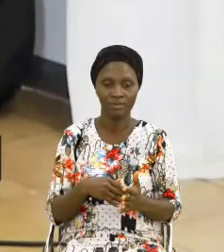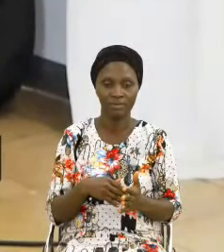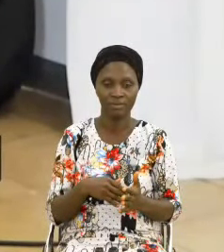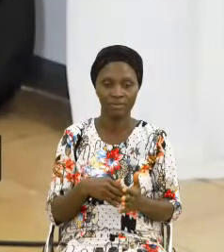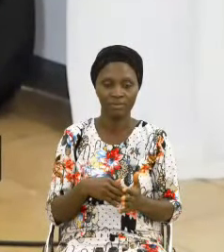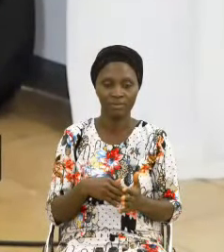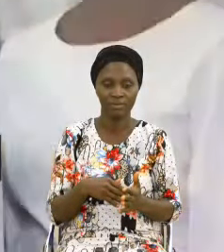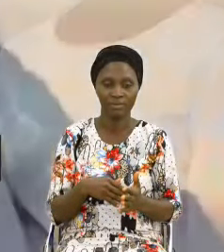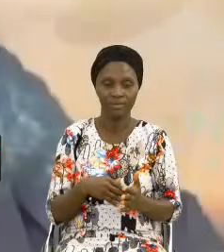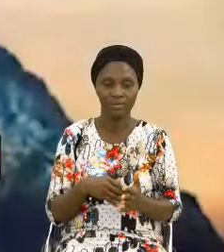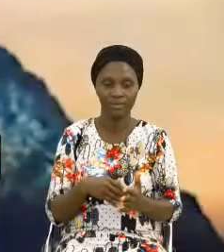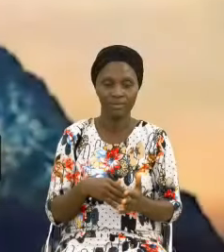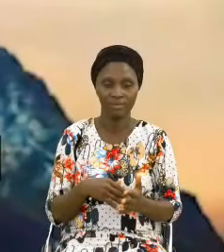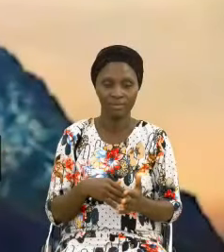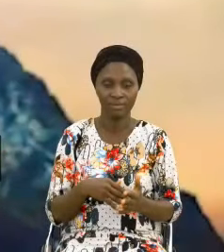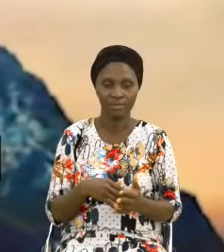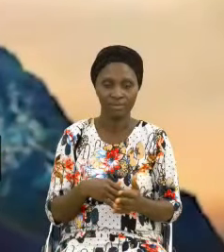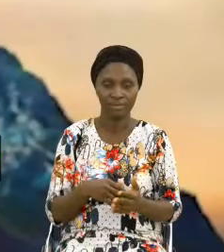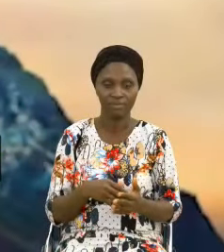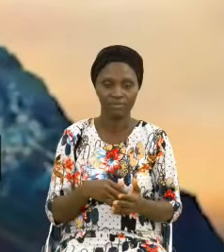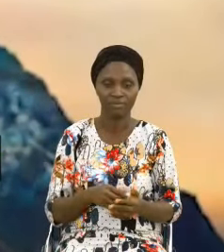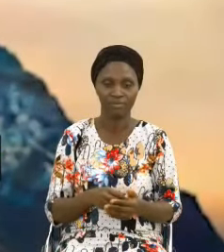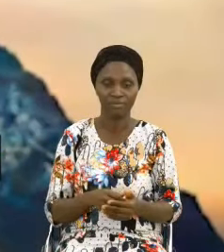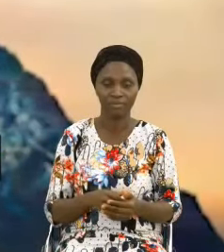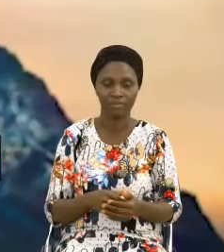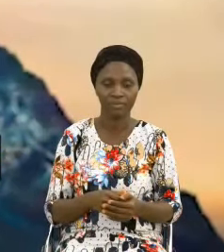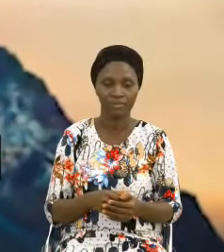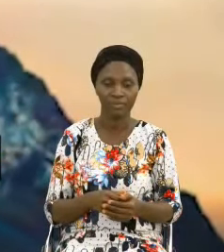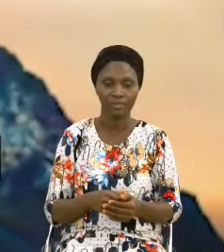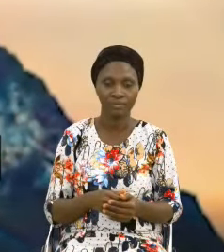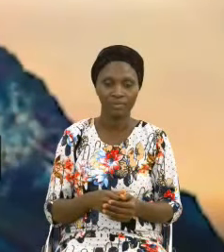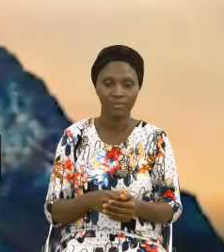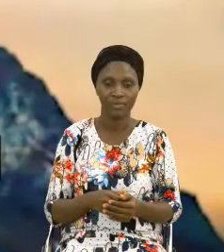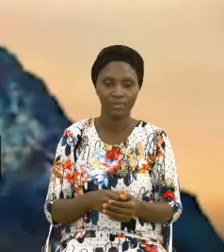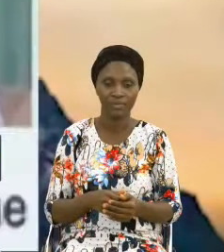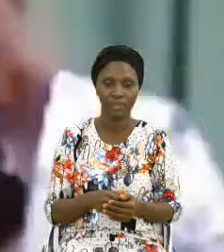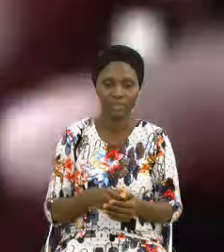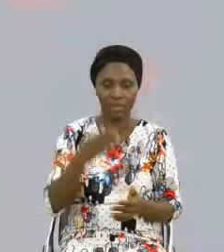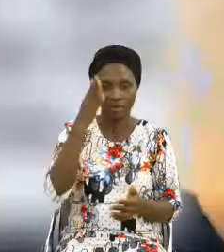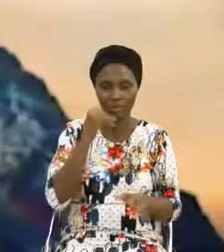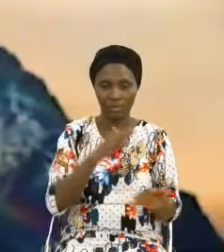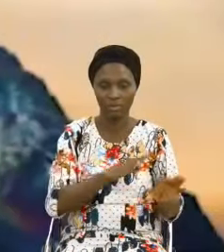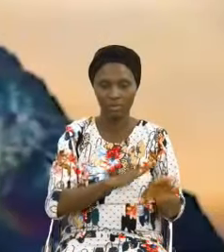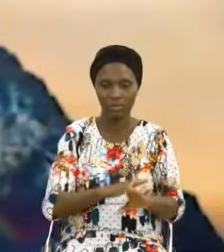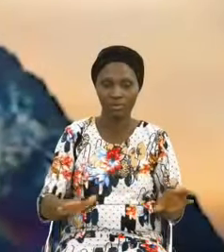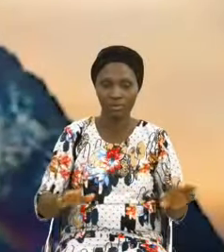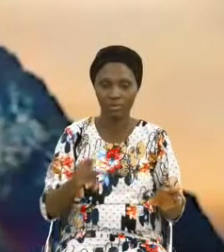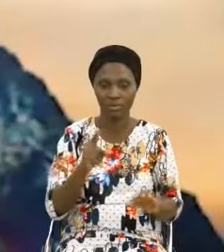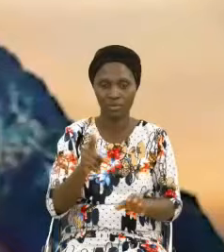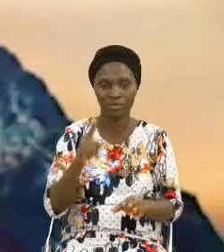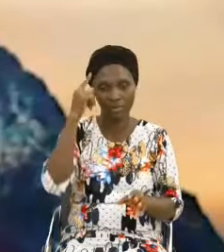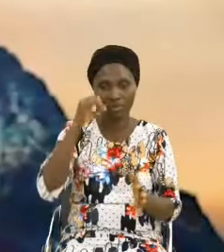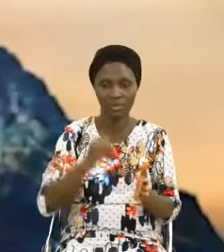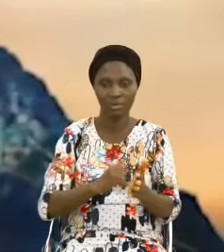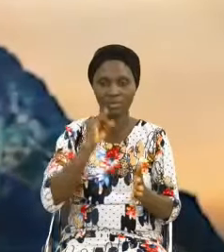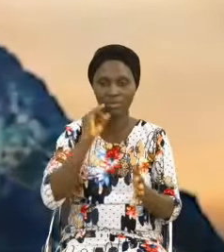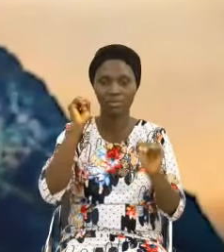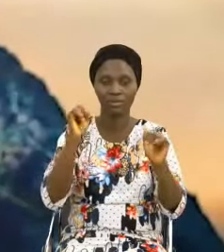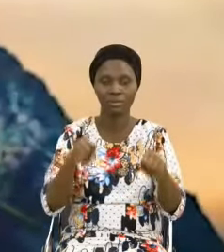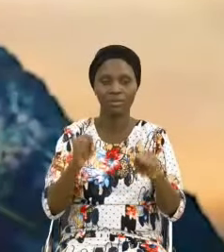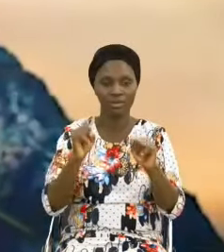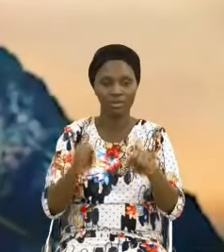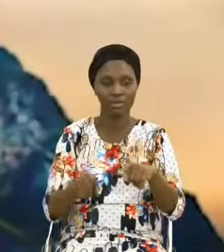miracles. Why don't you think it's possible? Why don't you think it's possible? We saw the many things